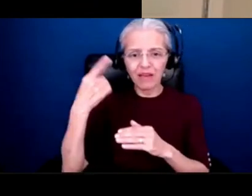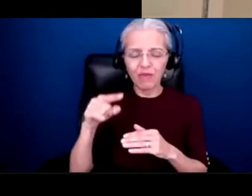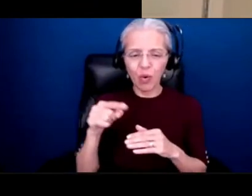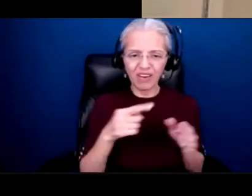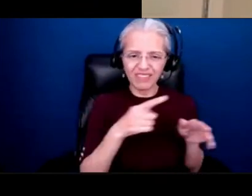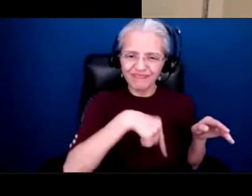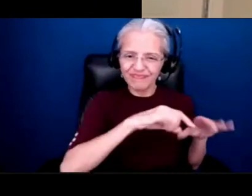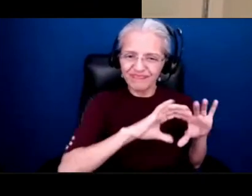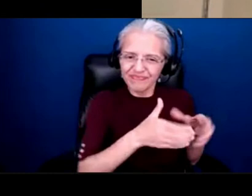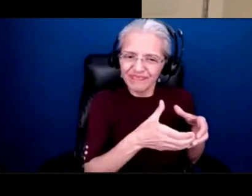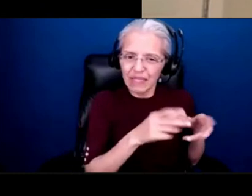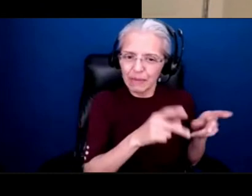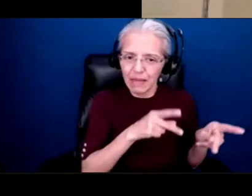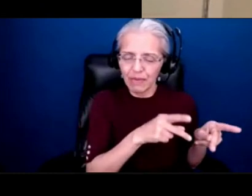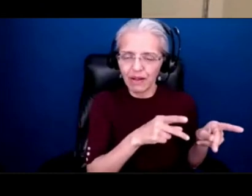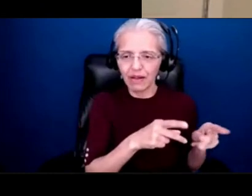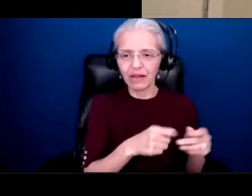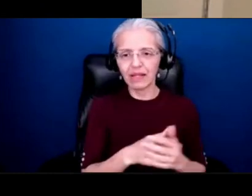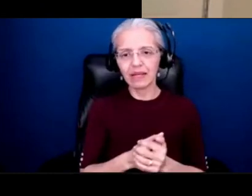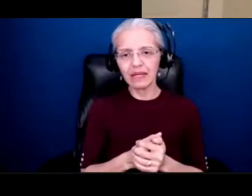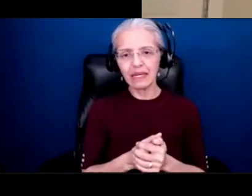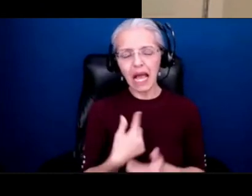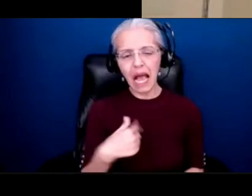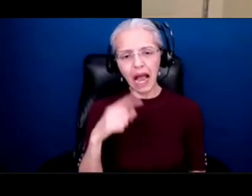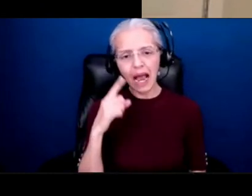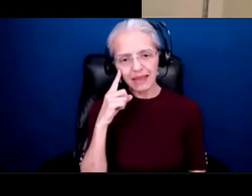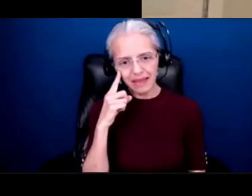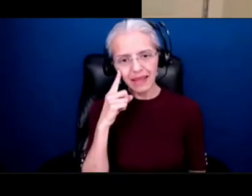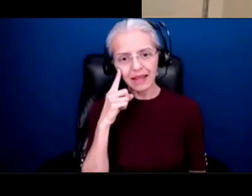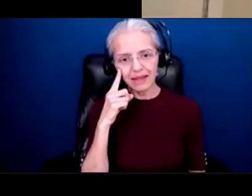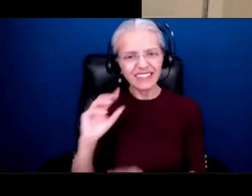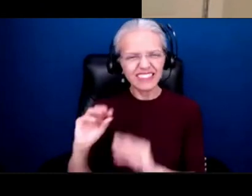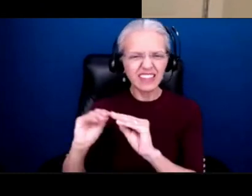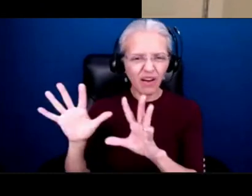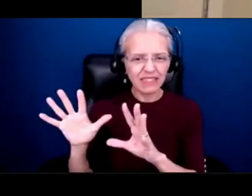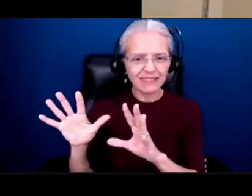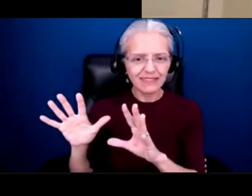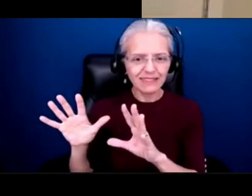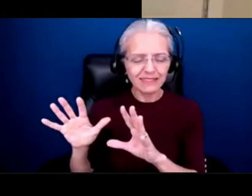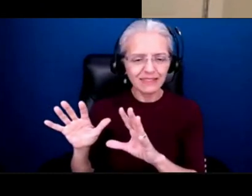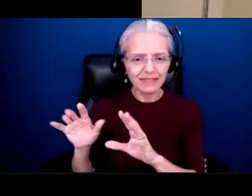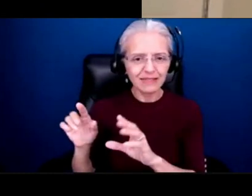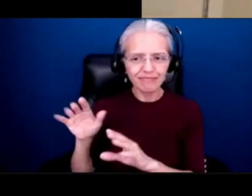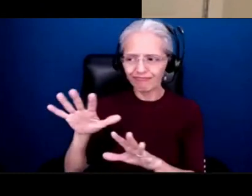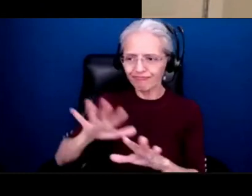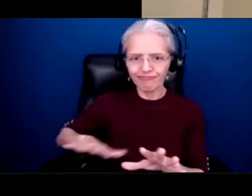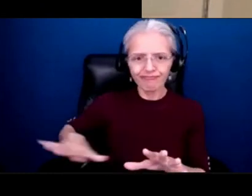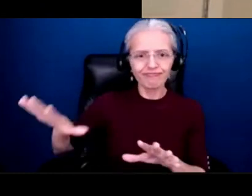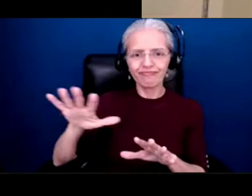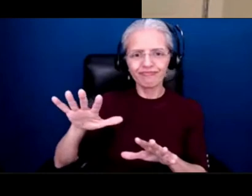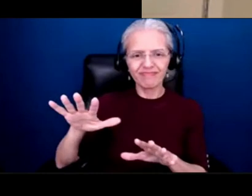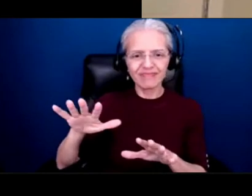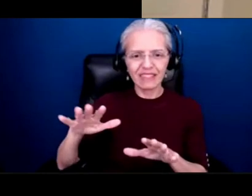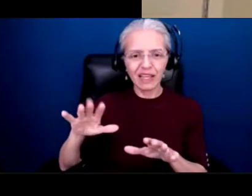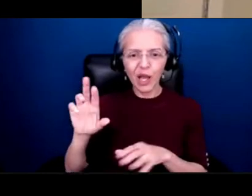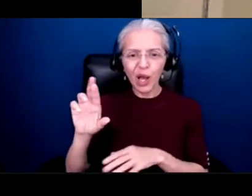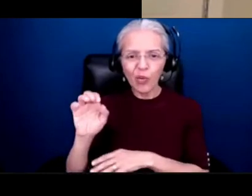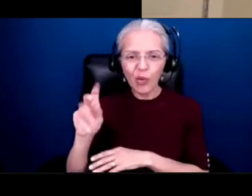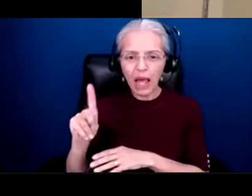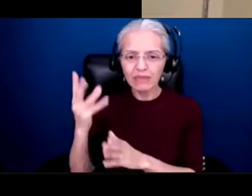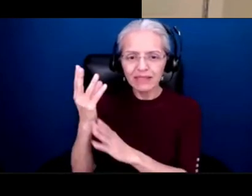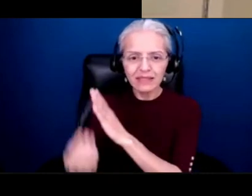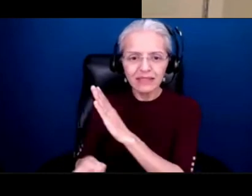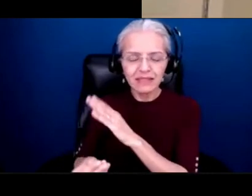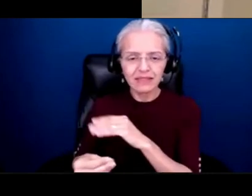people, you know, and I think it's very obvious, right? It's just, you see where the ramps are, you see where